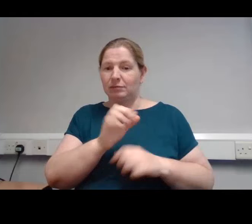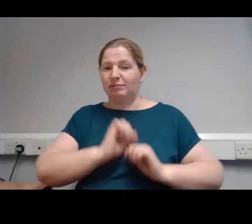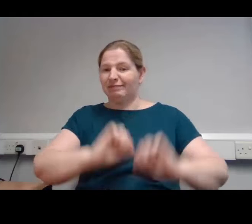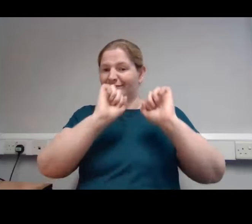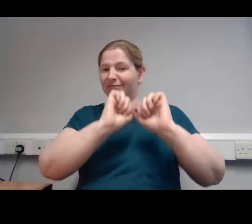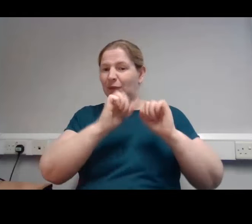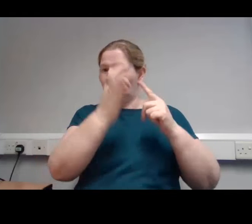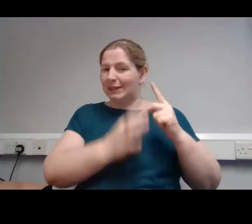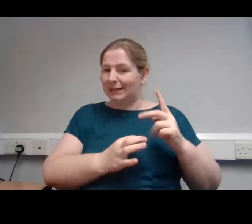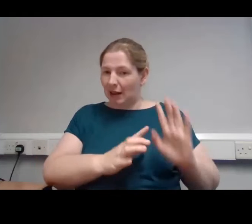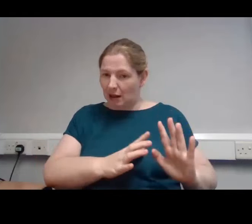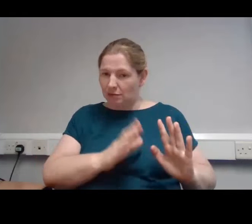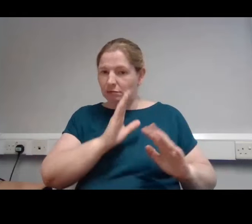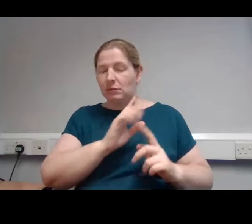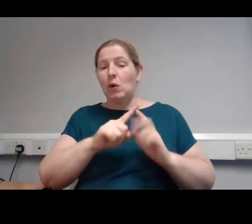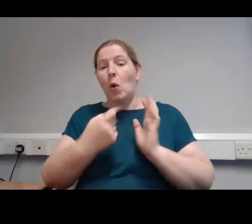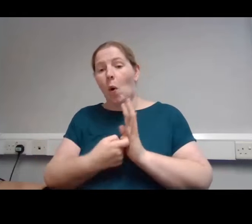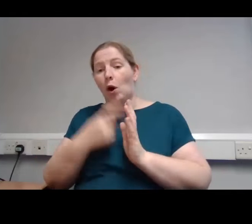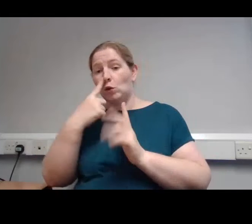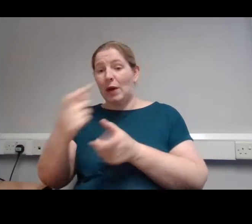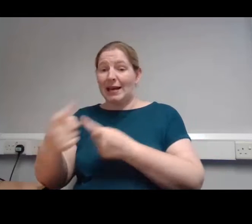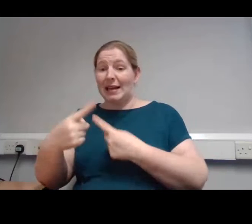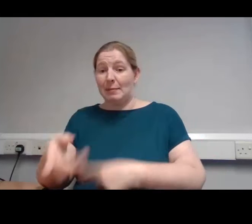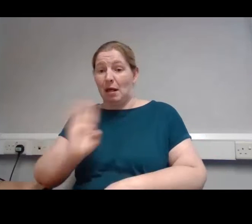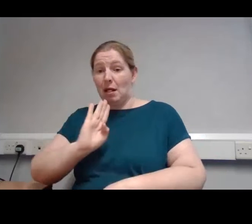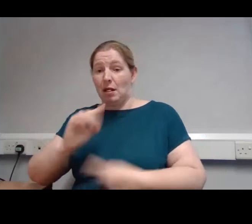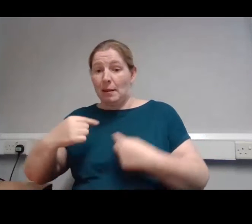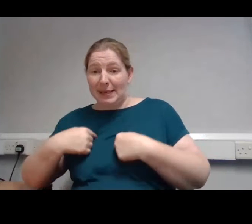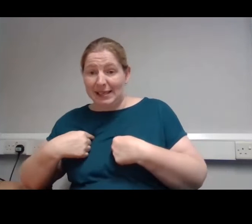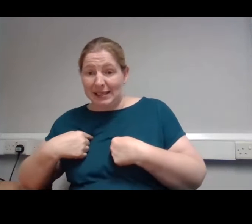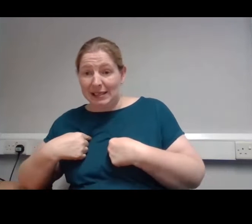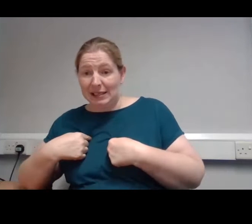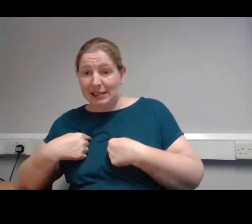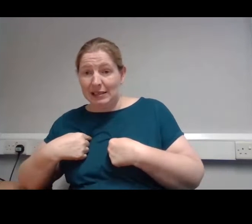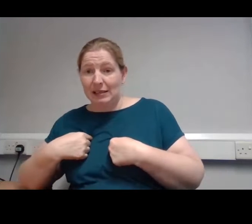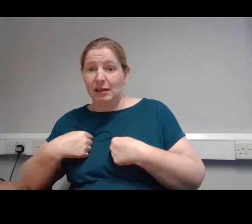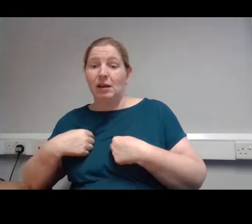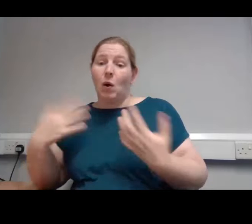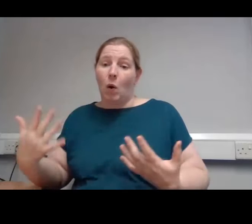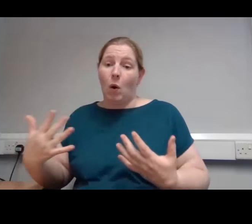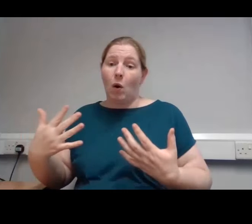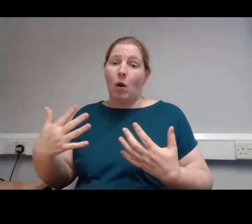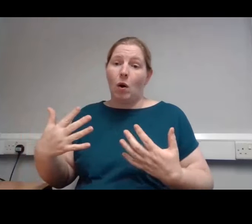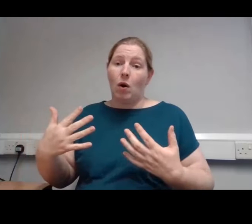final slide, or you can email me using my details or